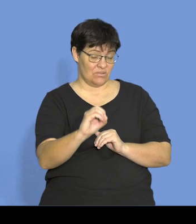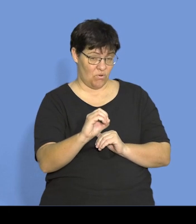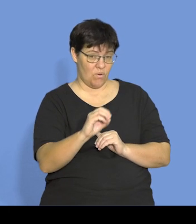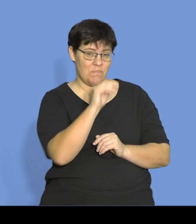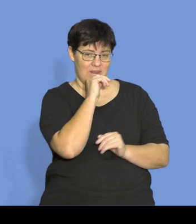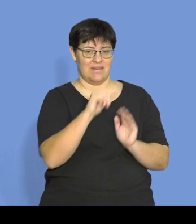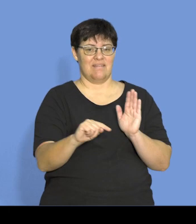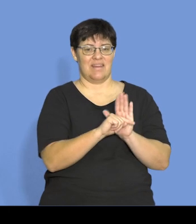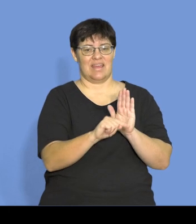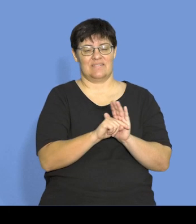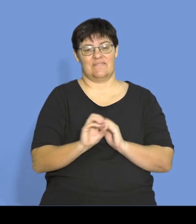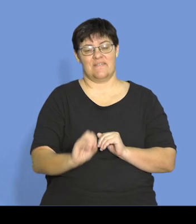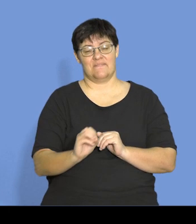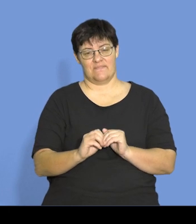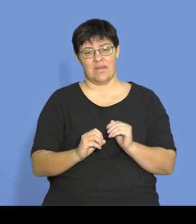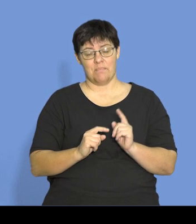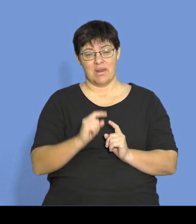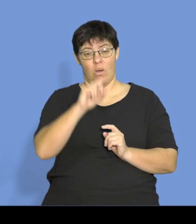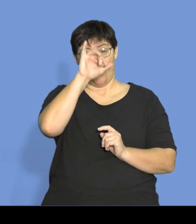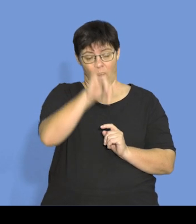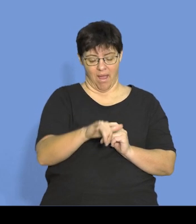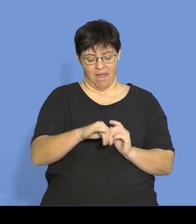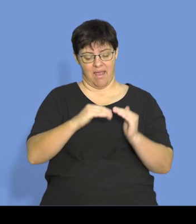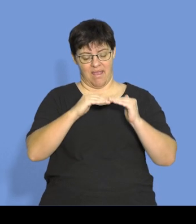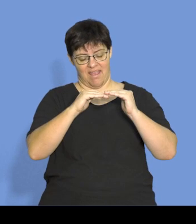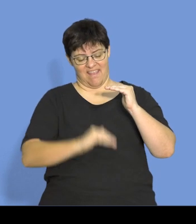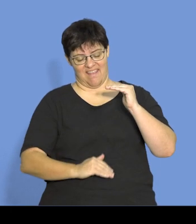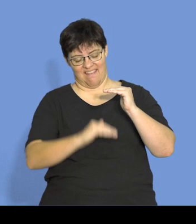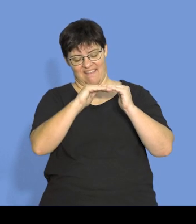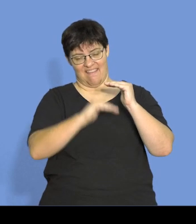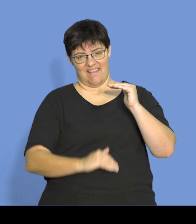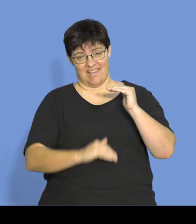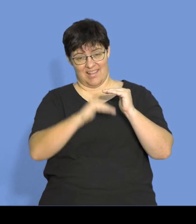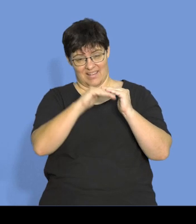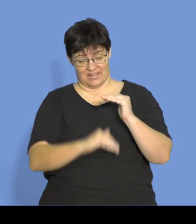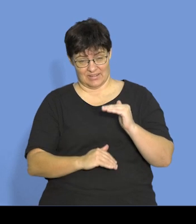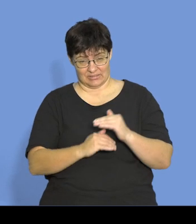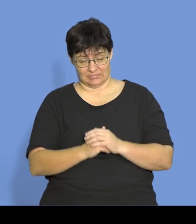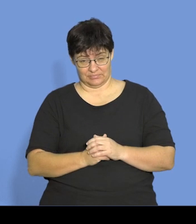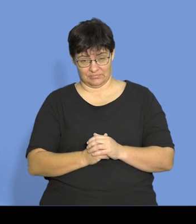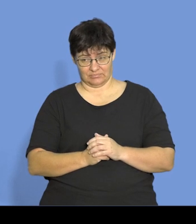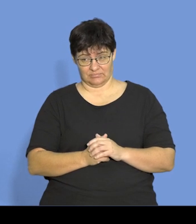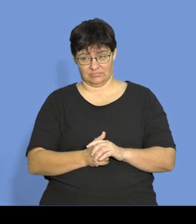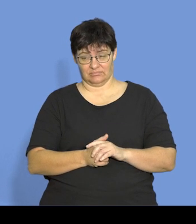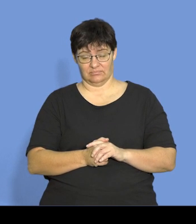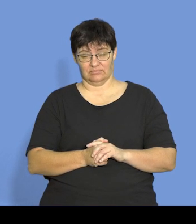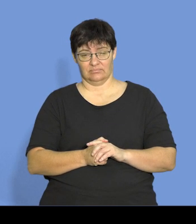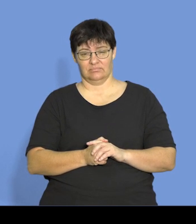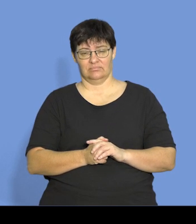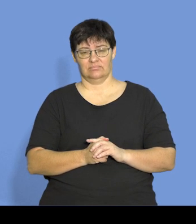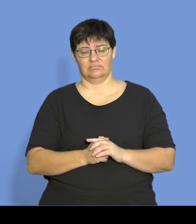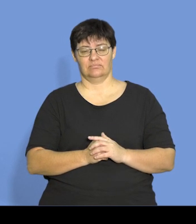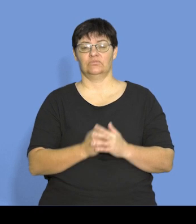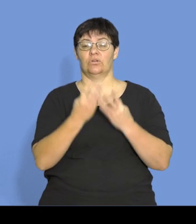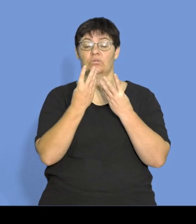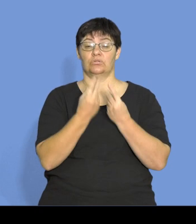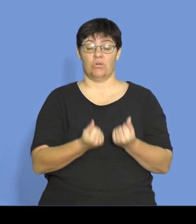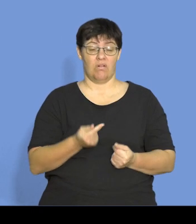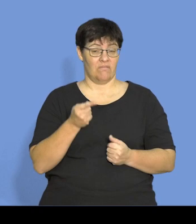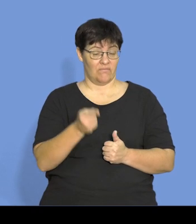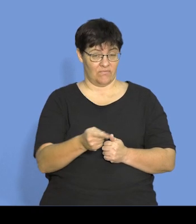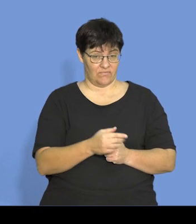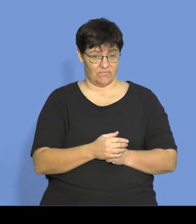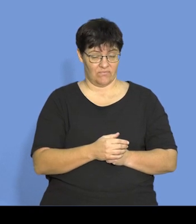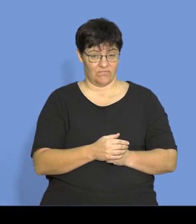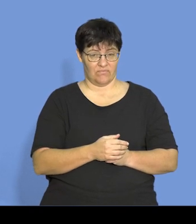it is a negative, right? Remember that. Less than 0 means negative according to the number line. So my